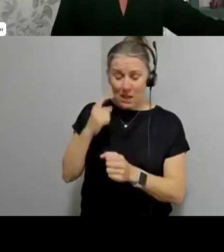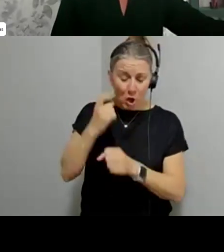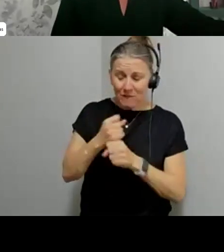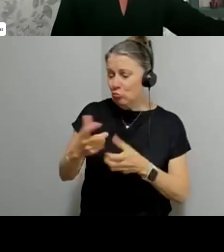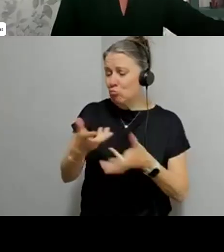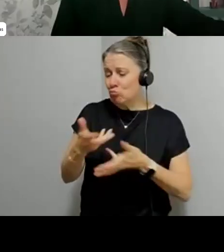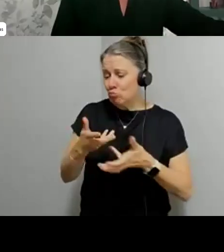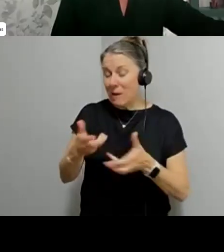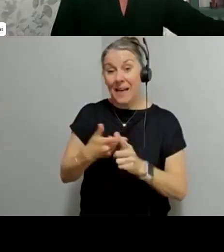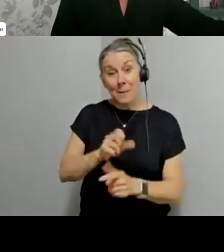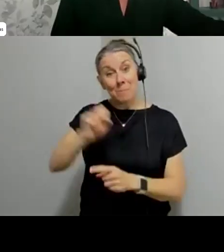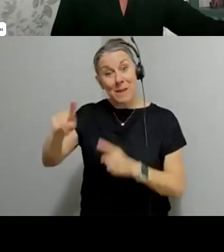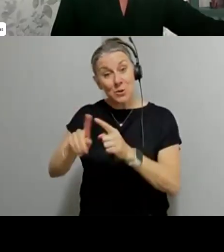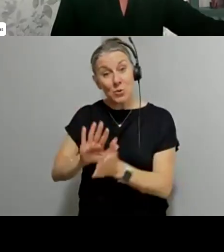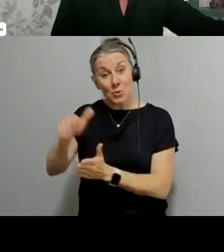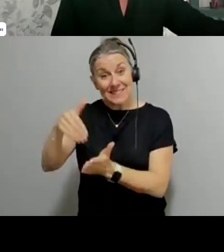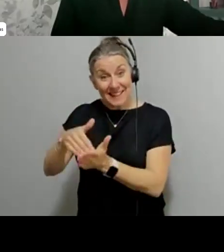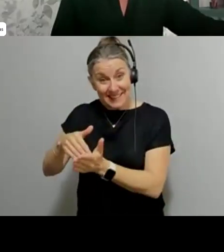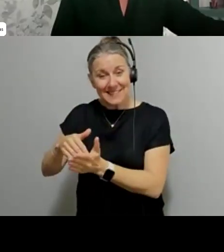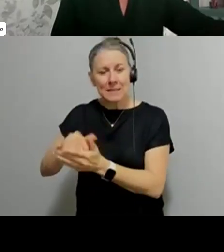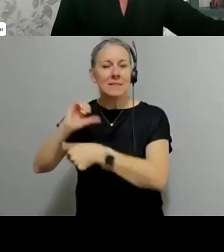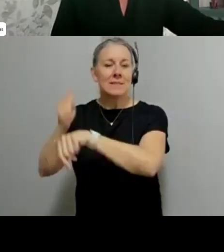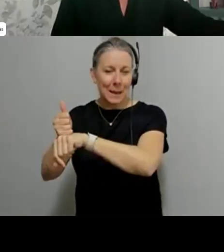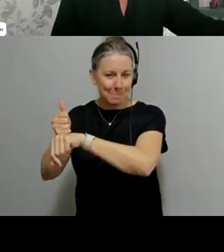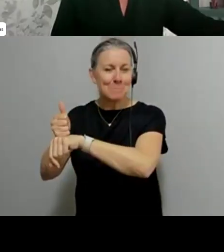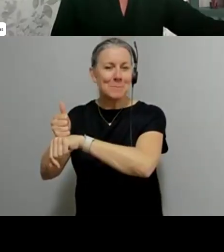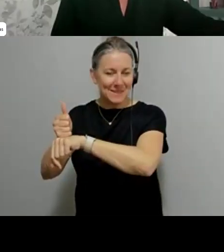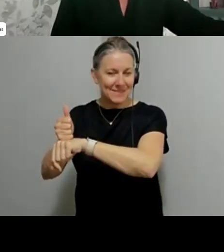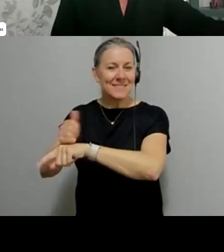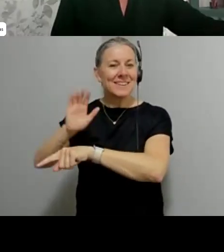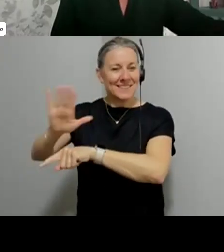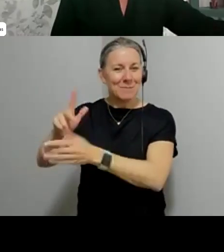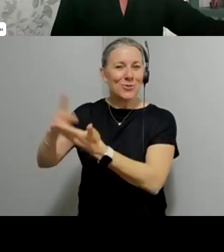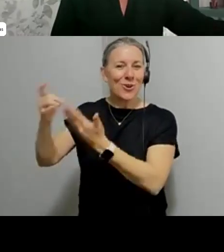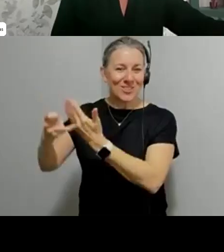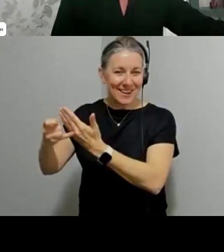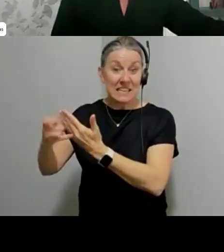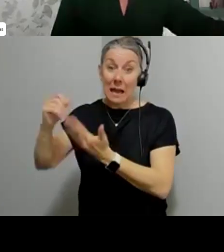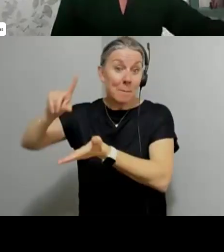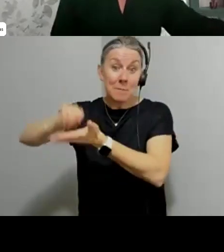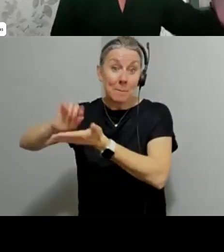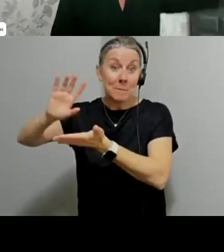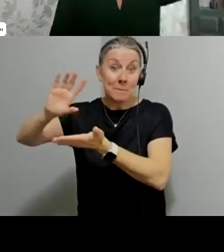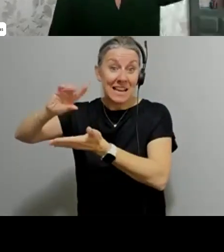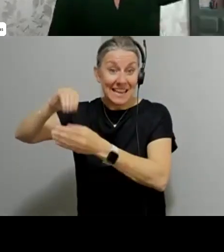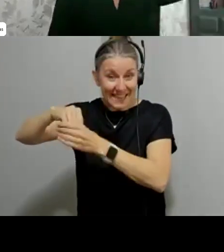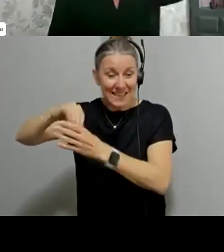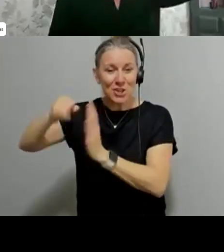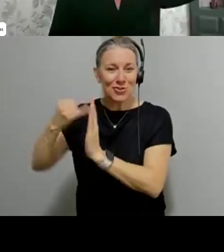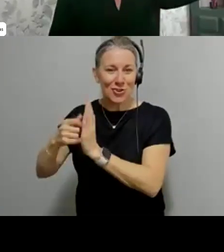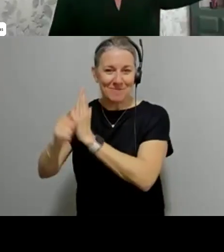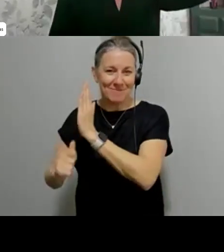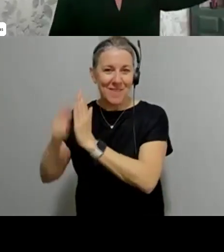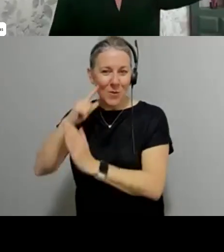elder abuse. And it's published in the Journal of Elder Abuse and Neglect. So those international opportunities